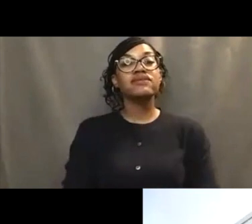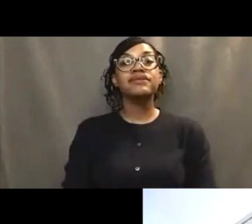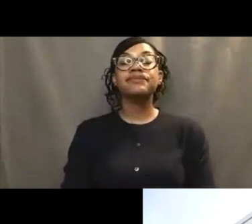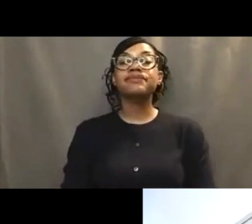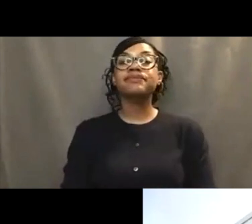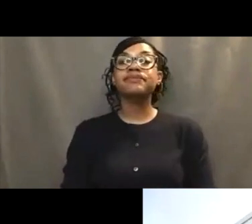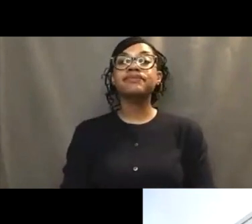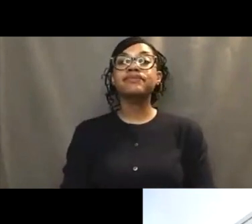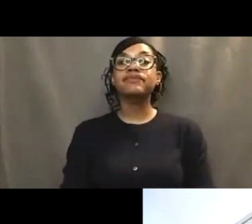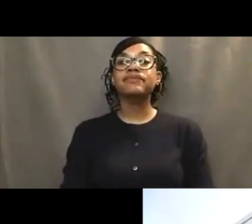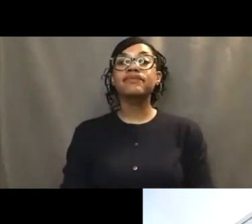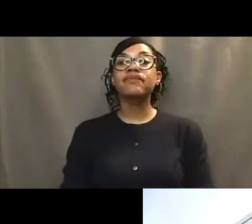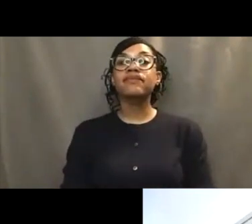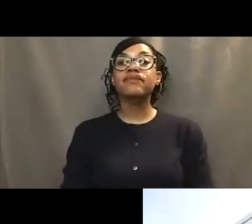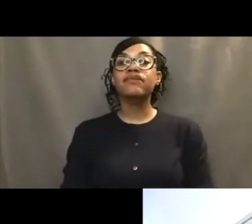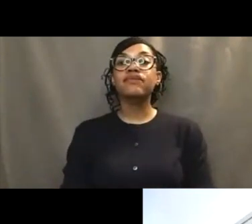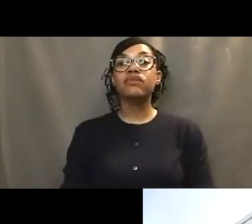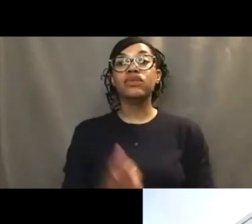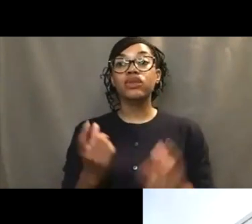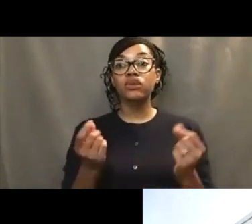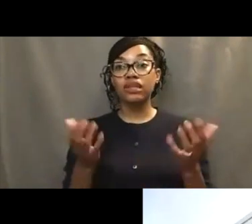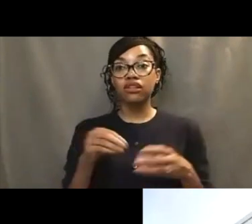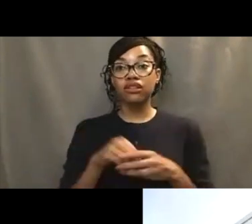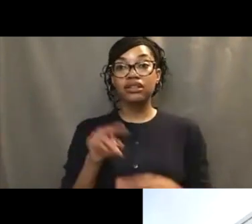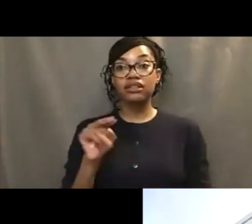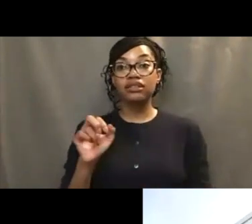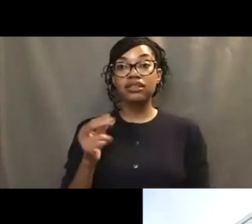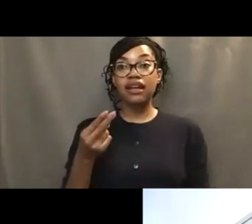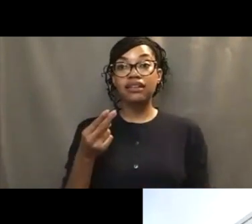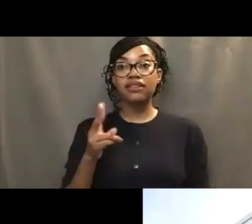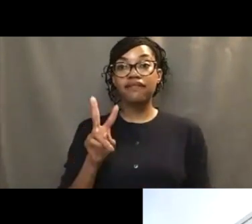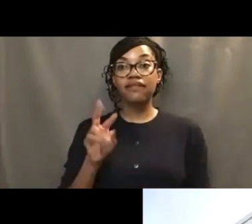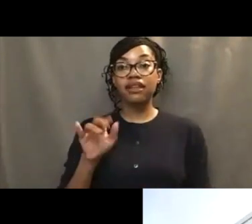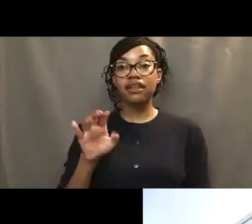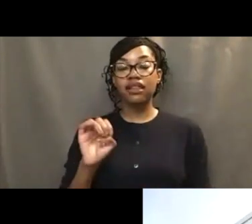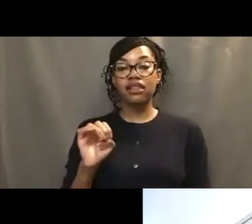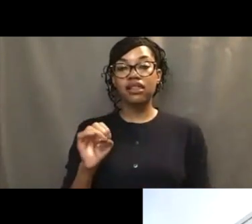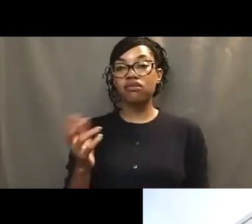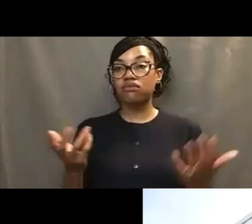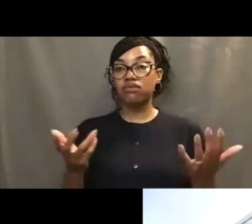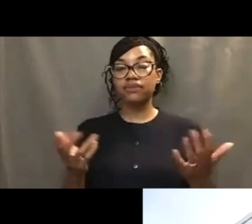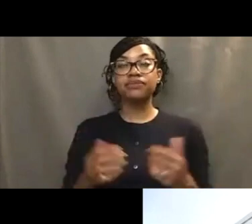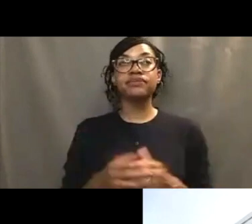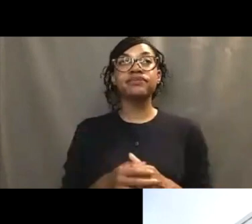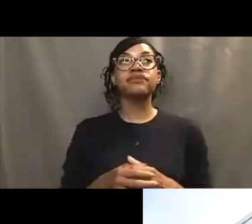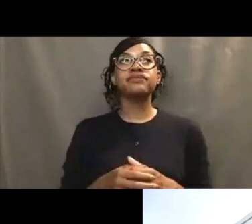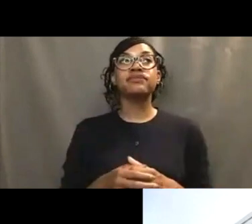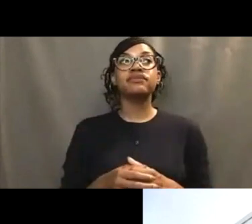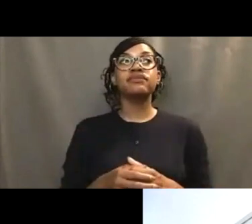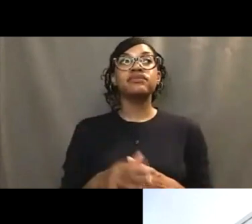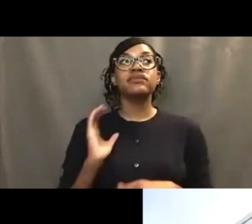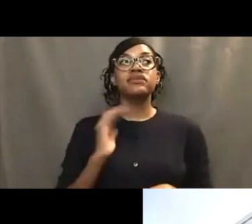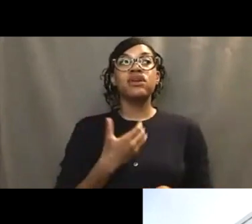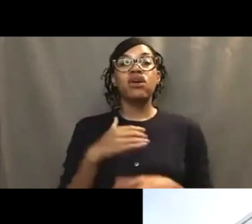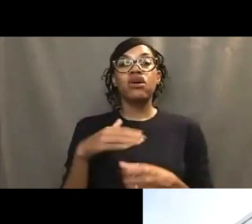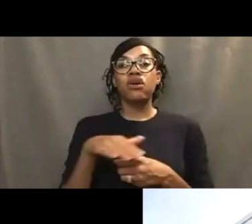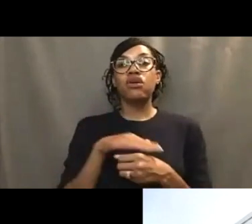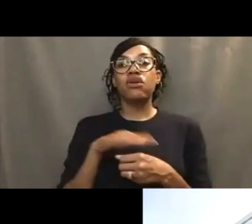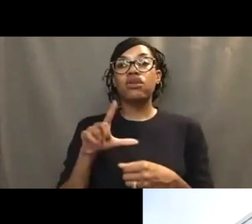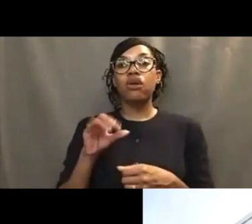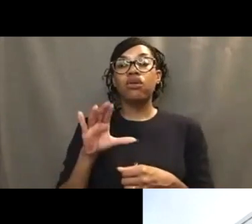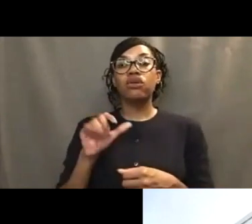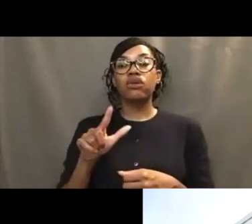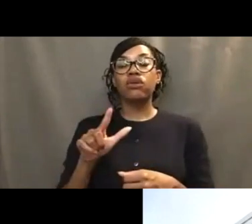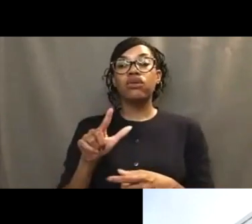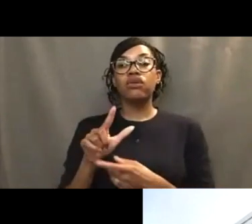What we're doing here in Nashville as a local is our local passed